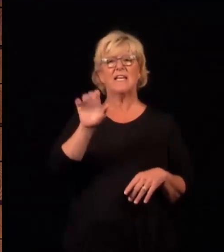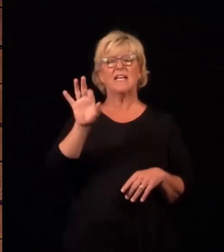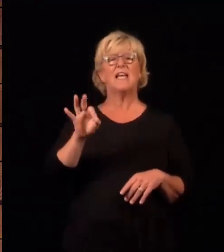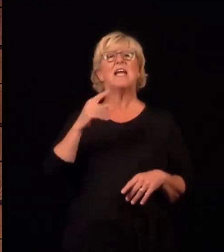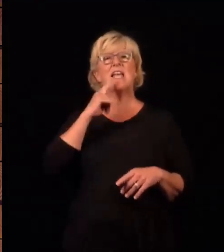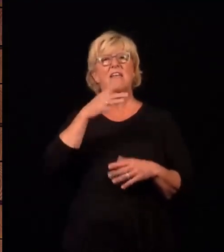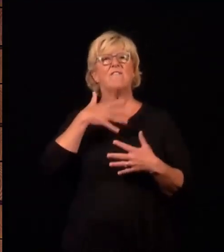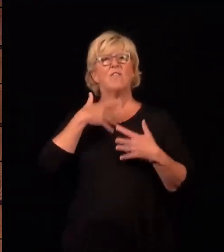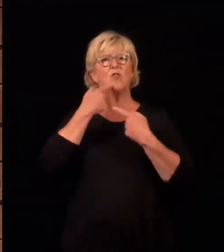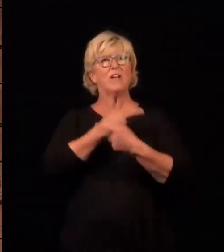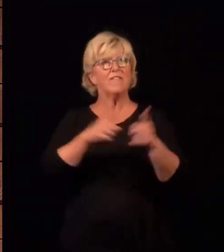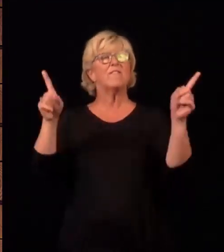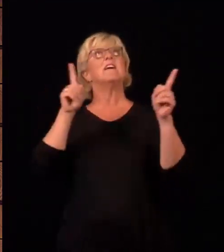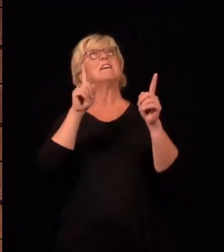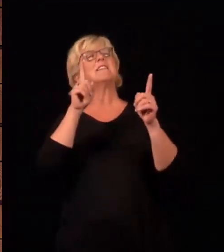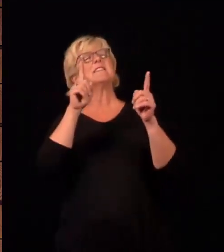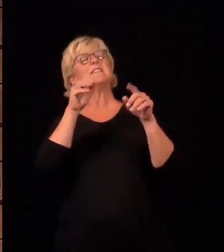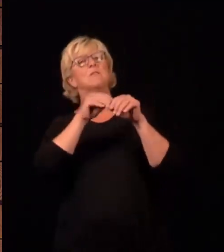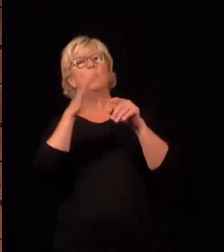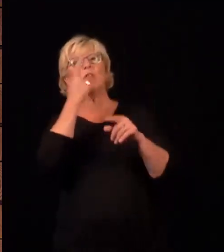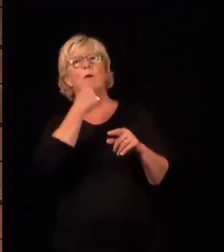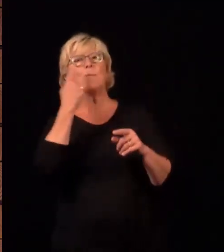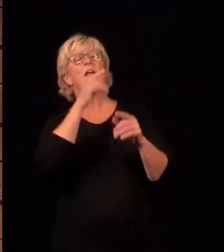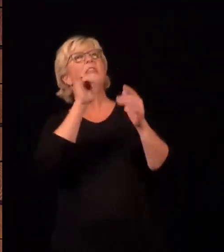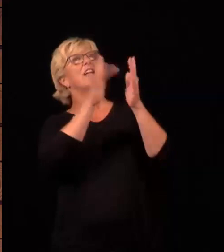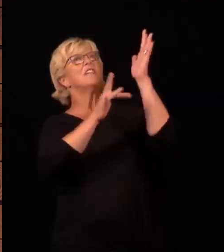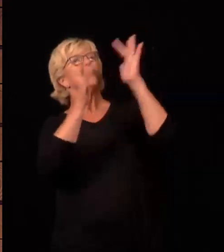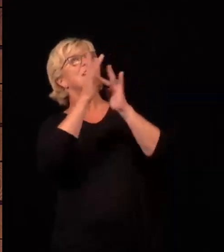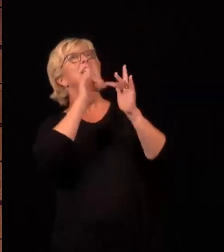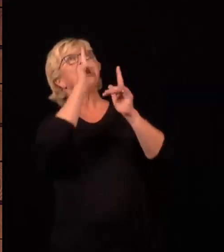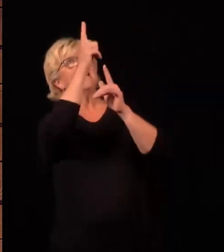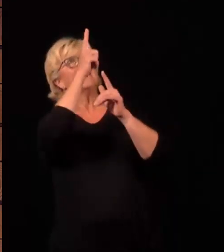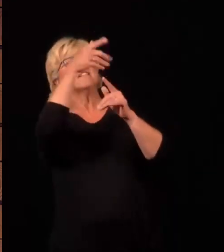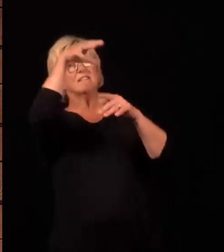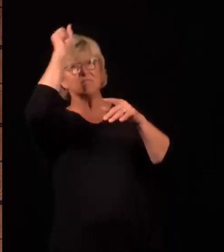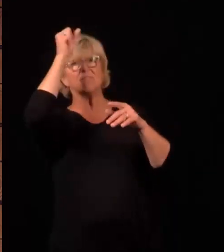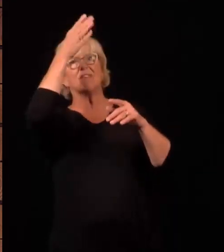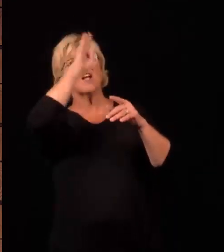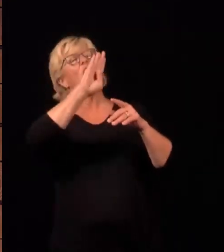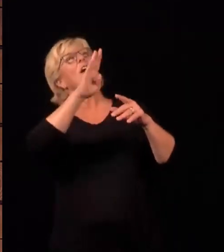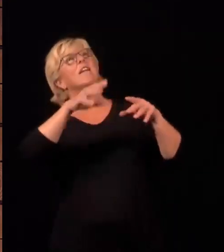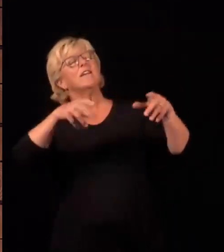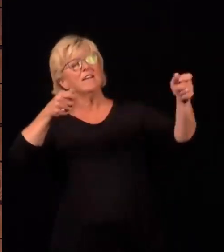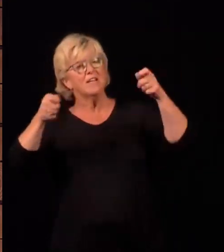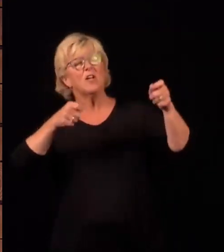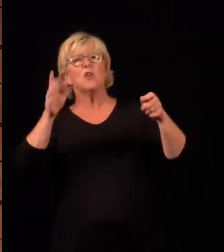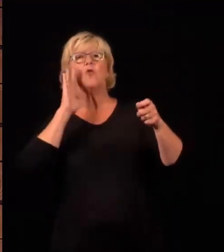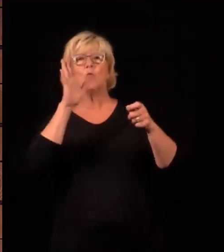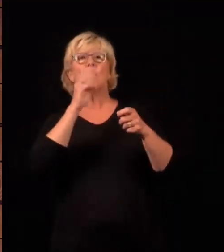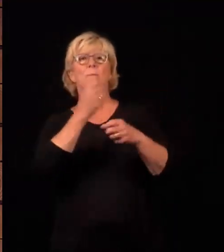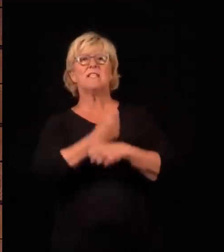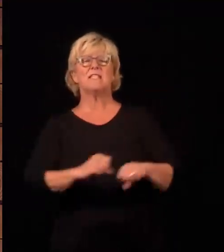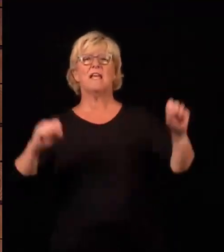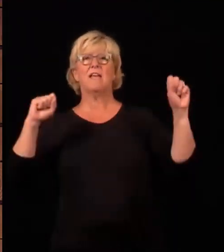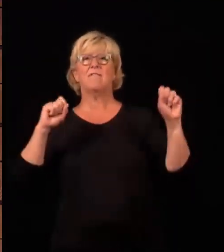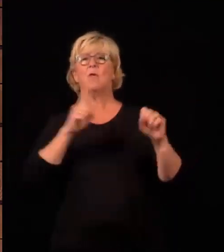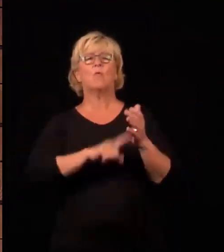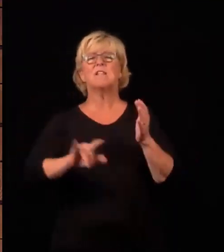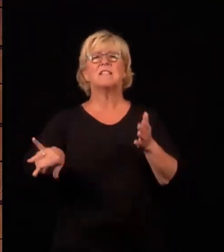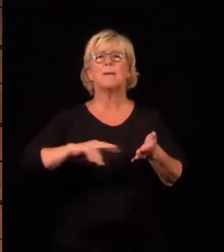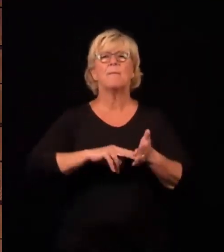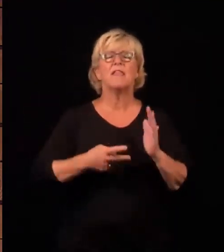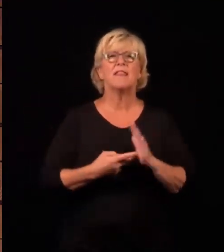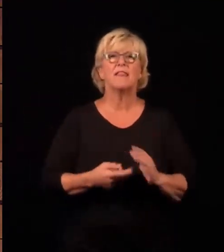mouth Jesus is Lord and believe in your heart that God raised him from the dead, you will be saved." What does it